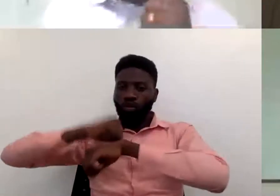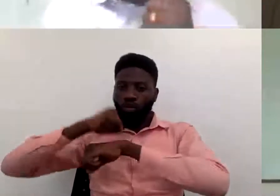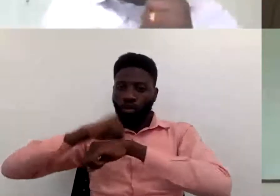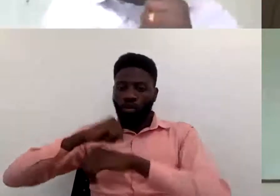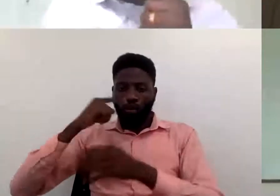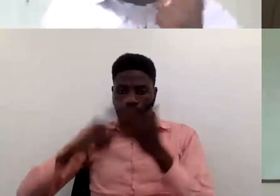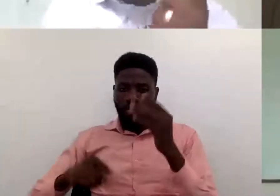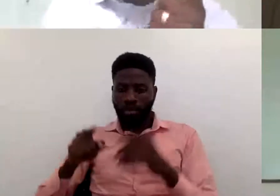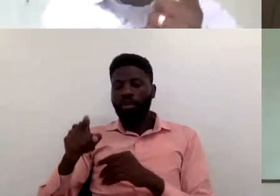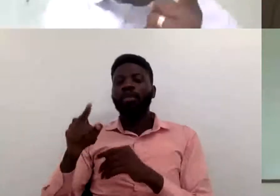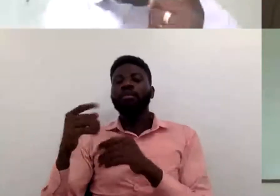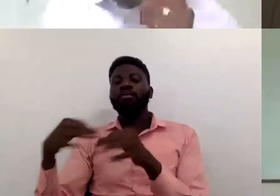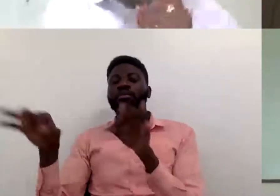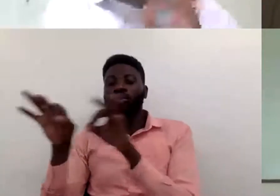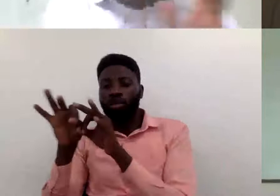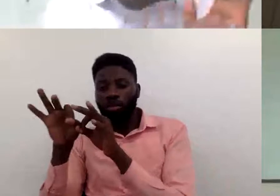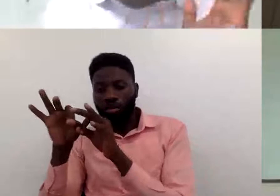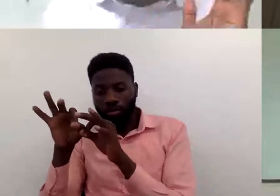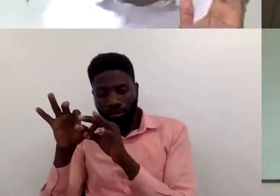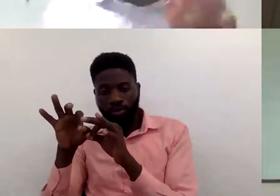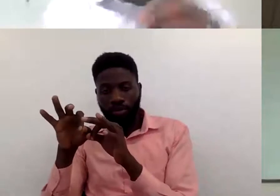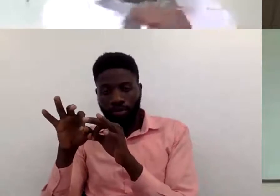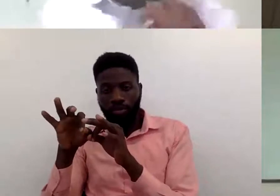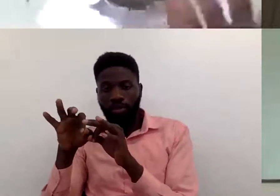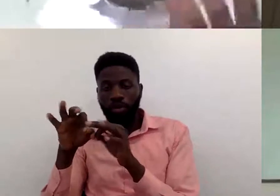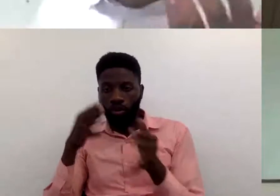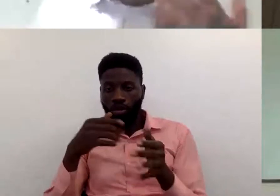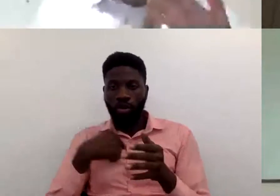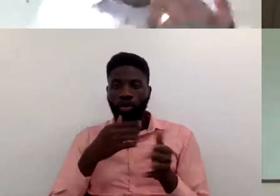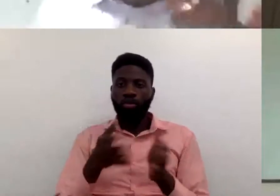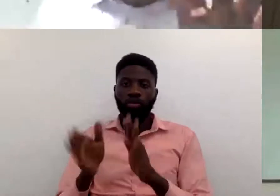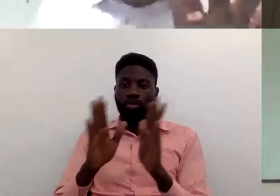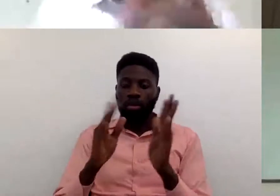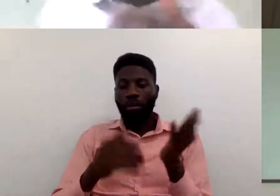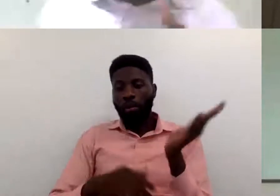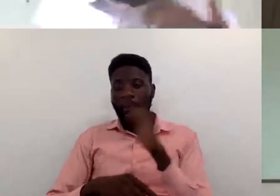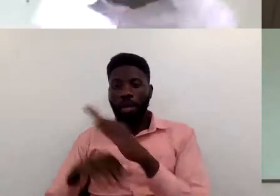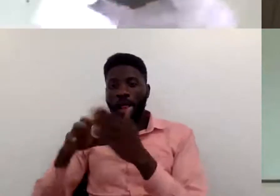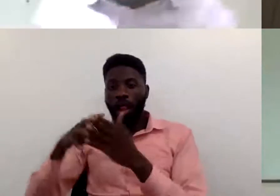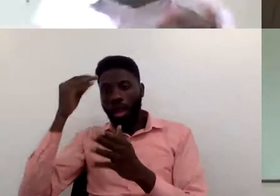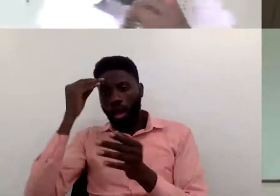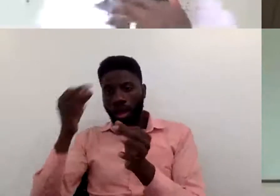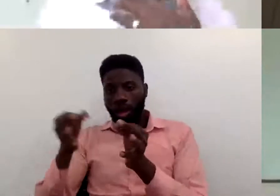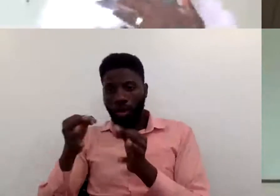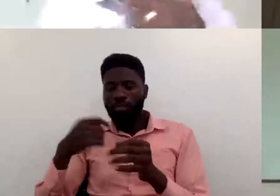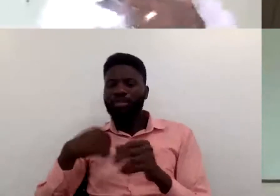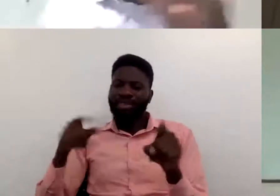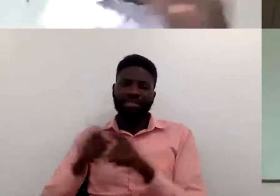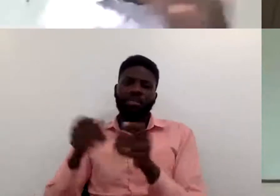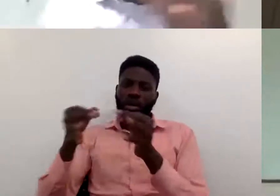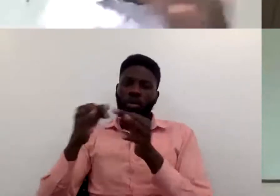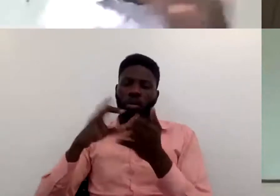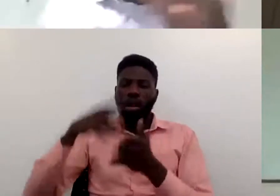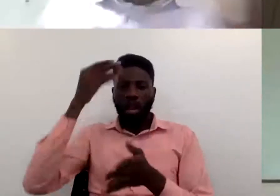important. Today, if I got an opportunity to go back and learn accounting, I'll still do that.